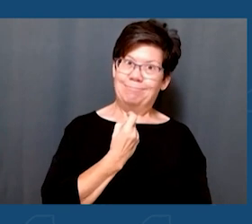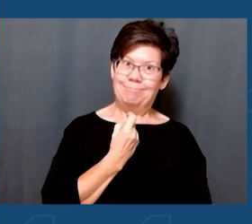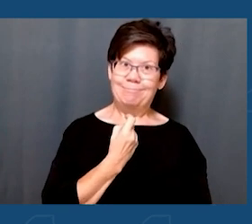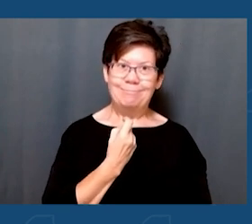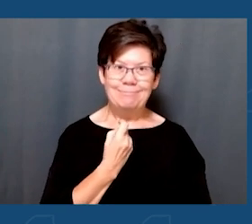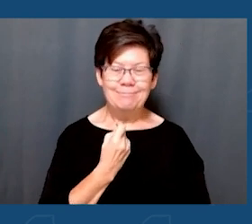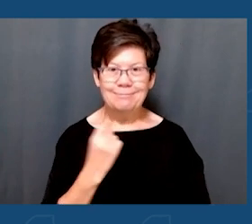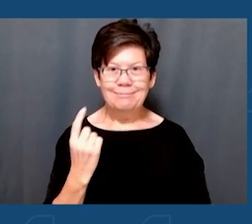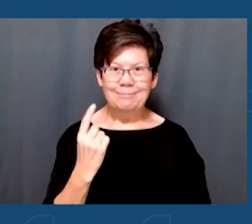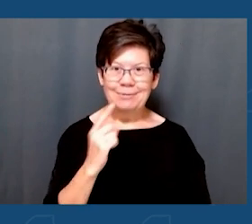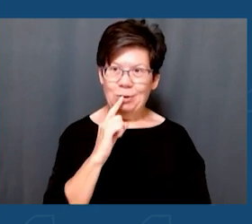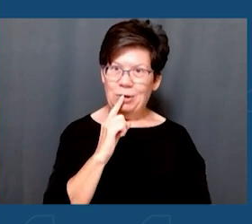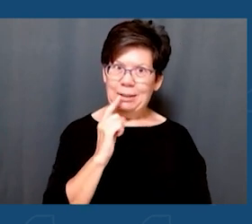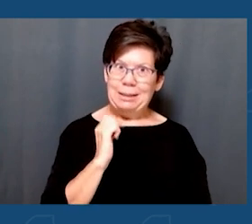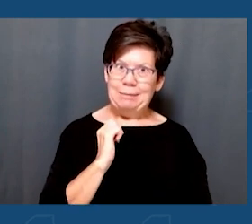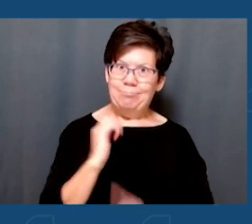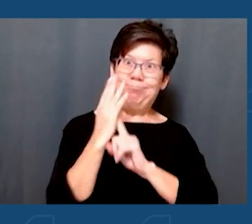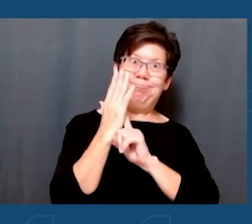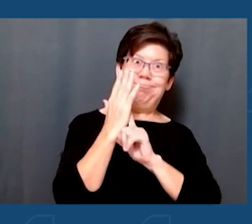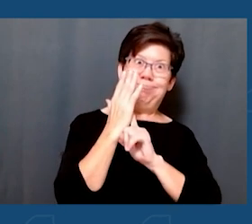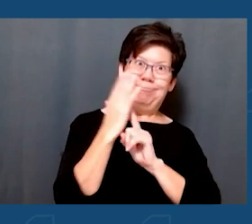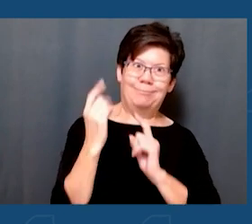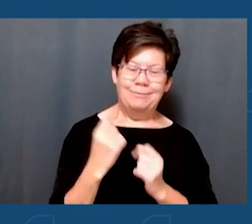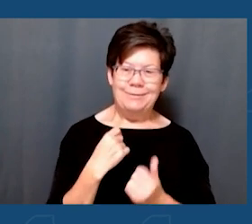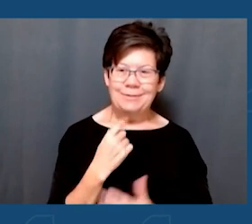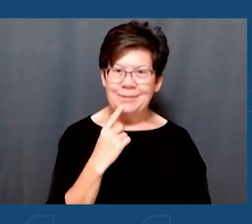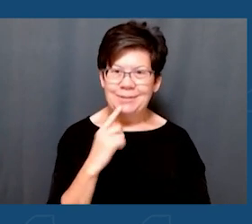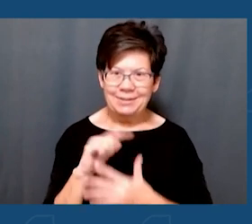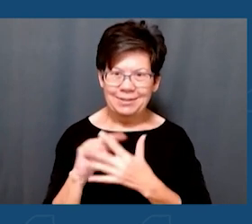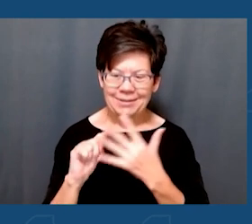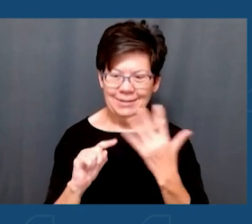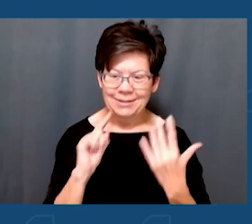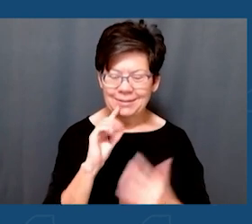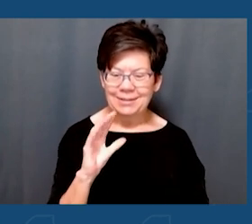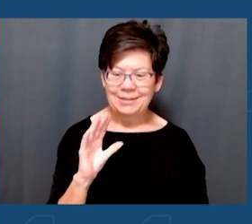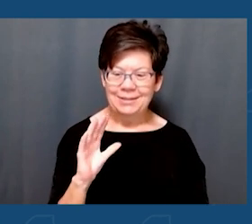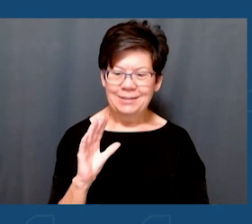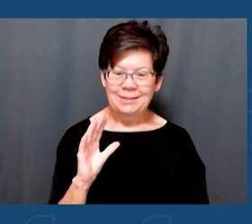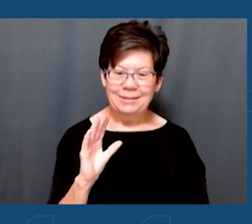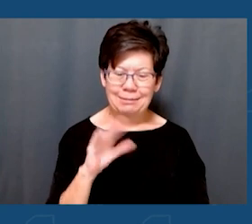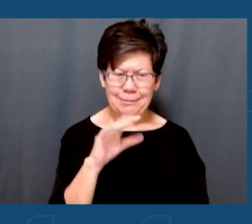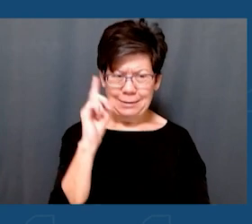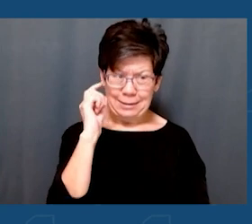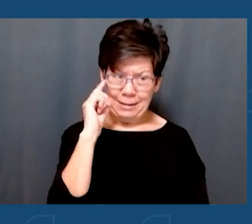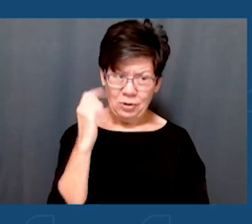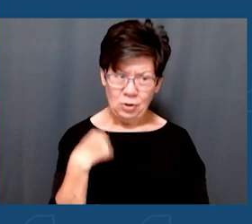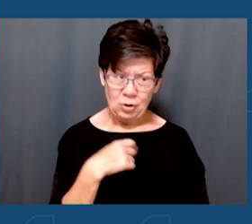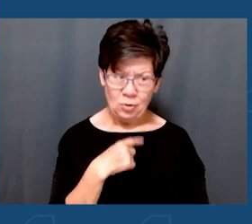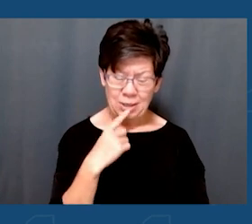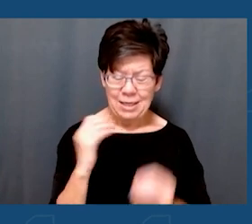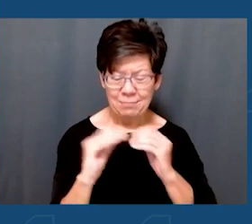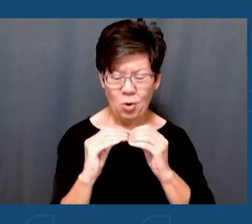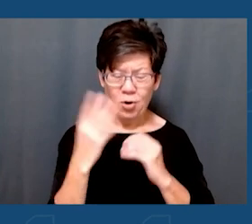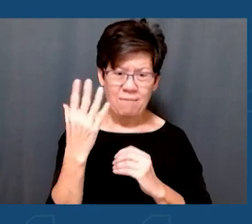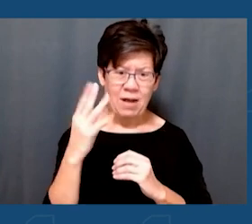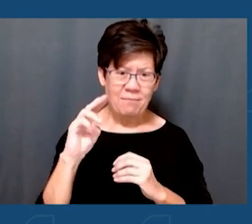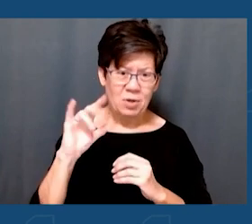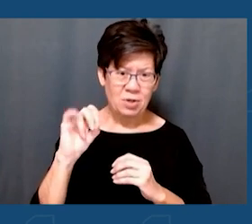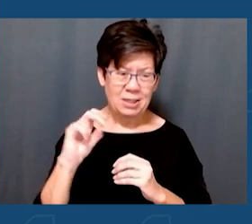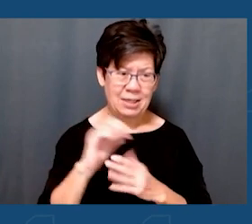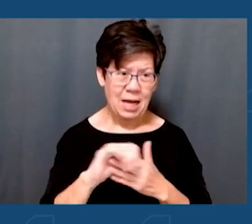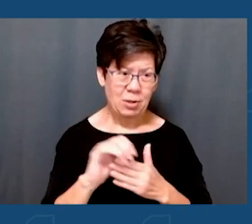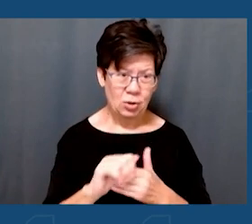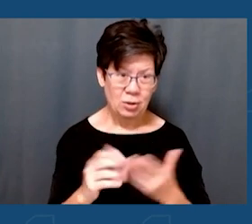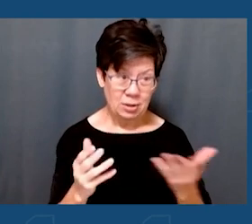Kennedy and Sean Ryan and John Rivera, Assemblymember, Governor, can you find another $5 million? And they added money from